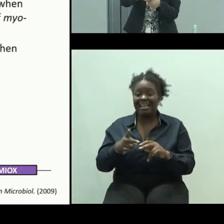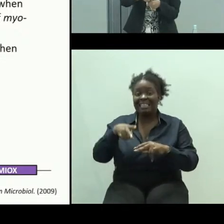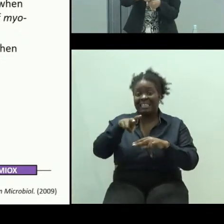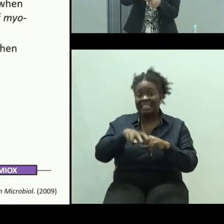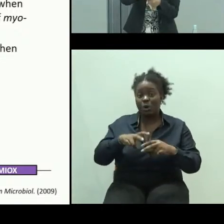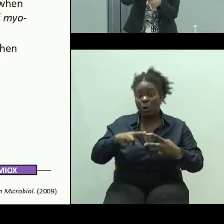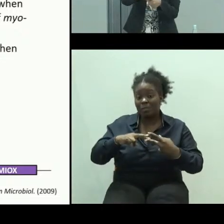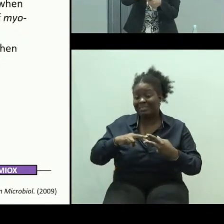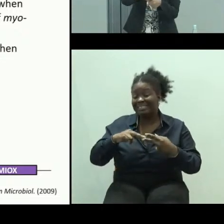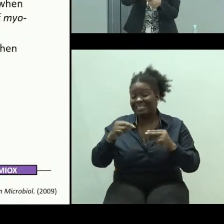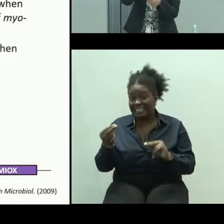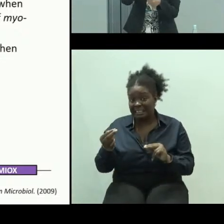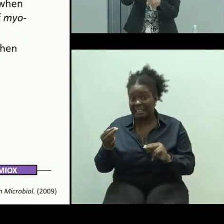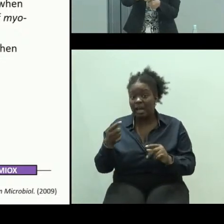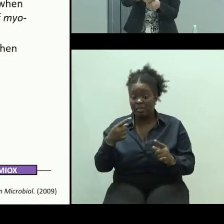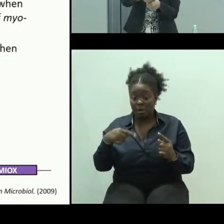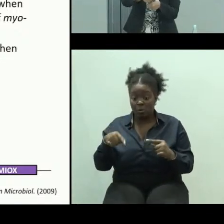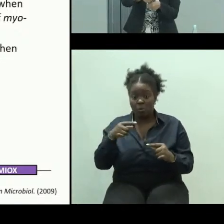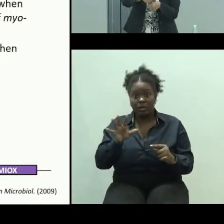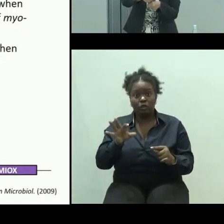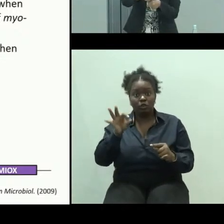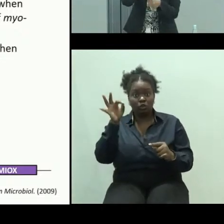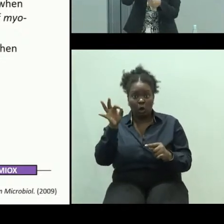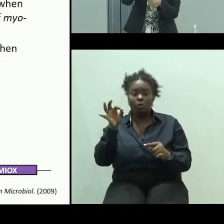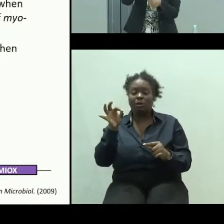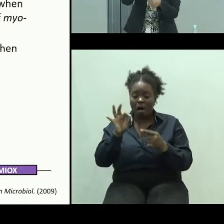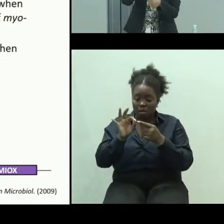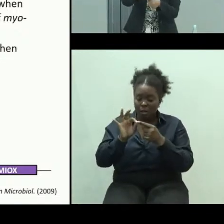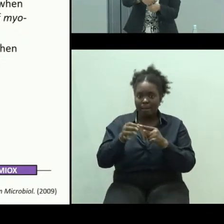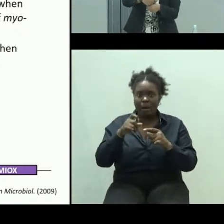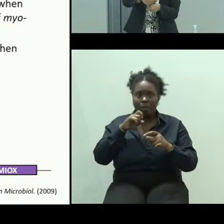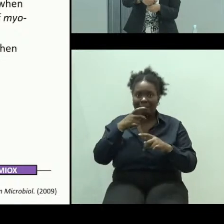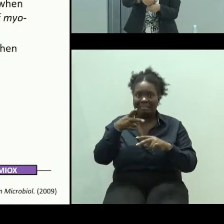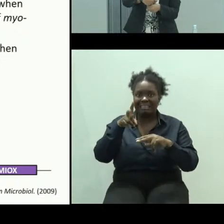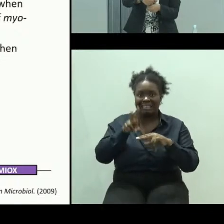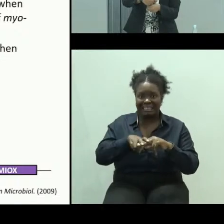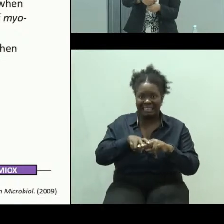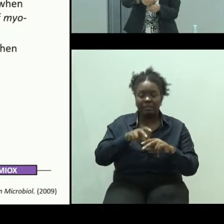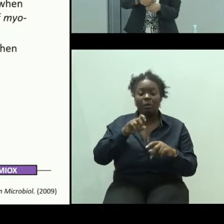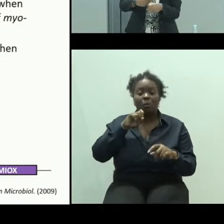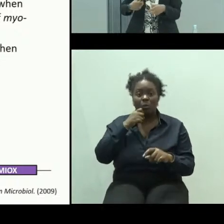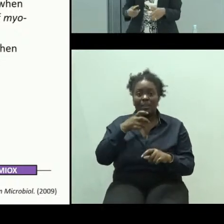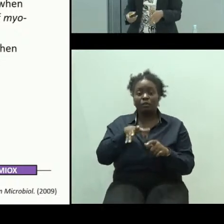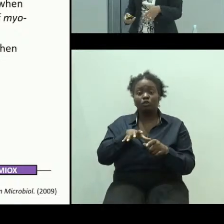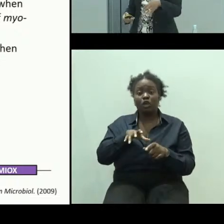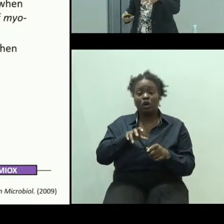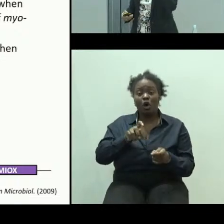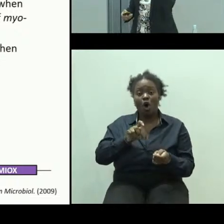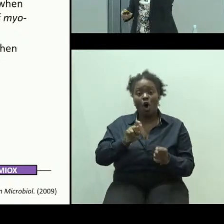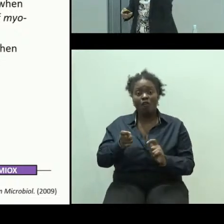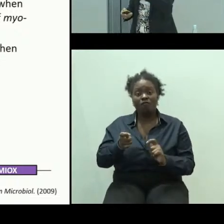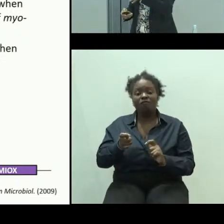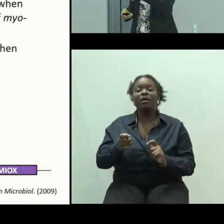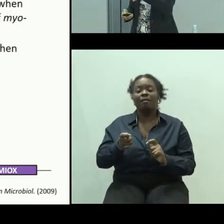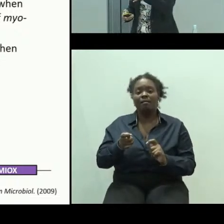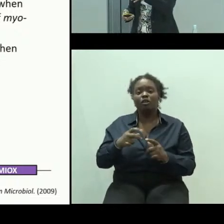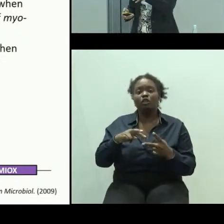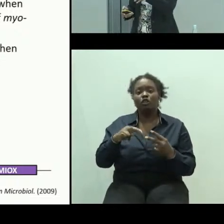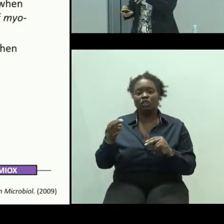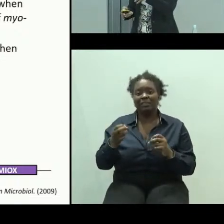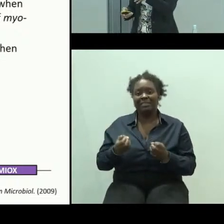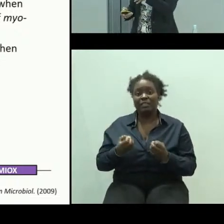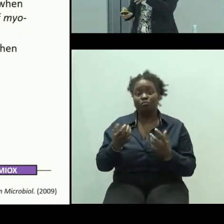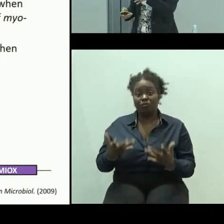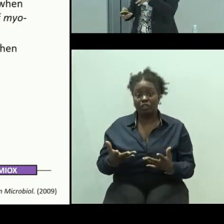a spot that we choose, and we chose a spot so that it would turn off gene expression. And then when now the